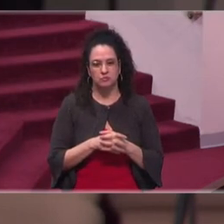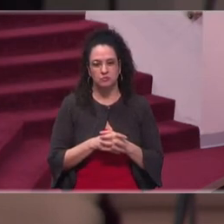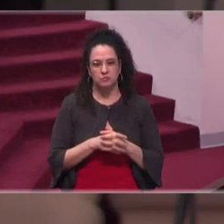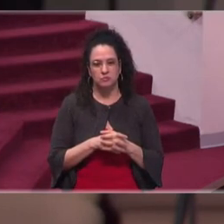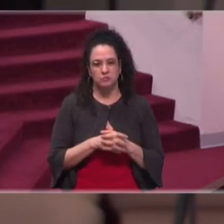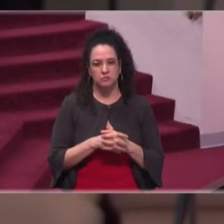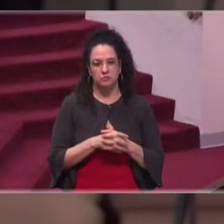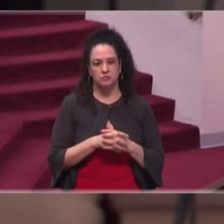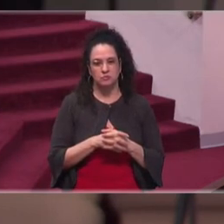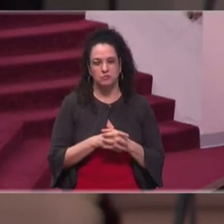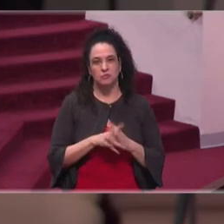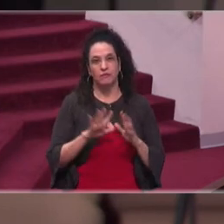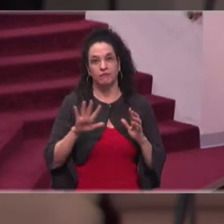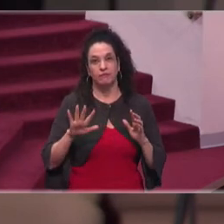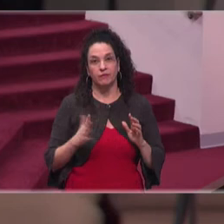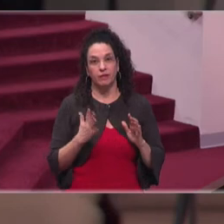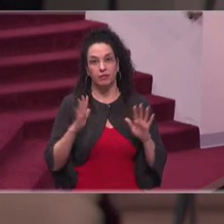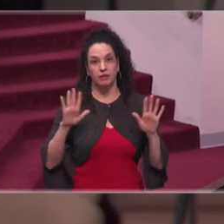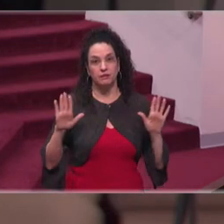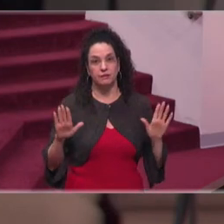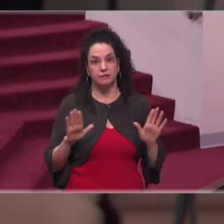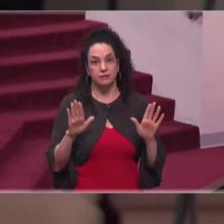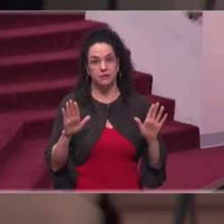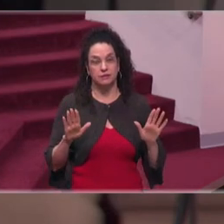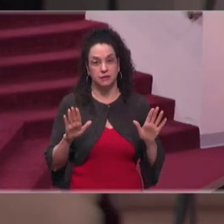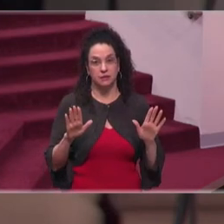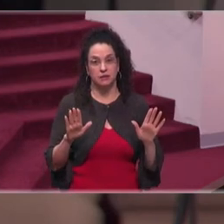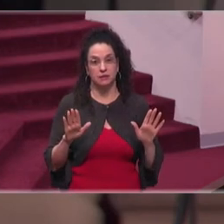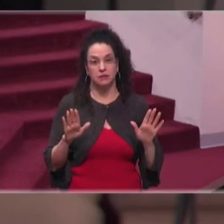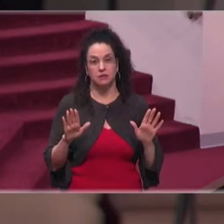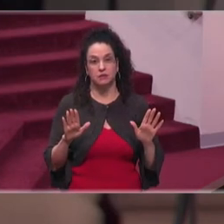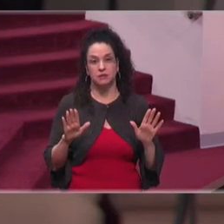On the fifth Sunday in worship,